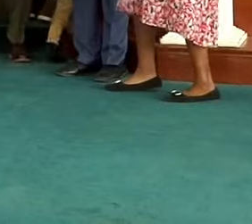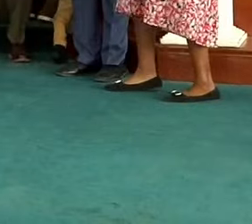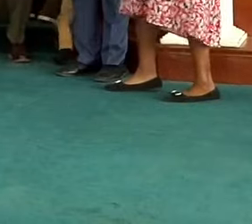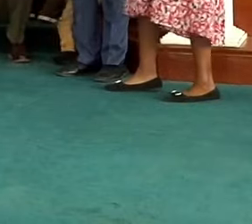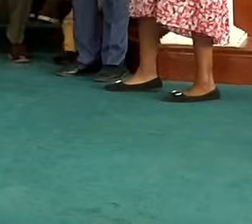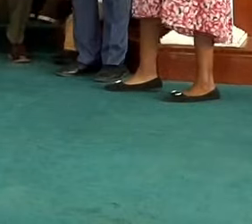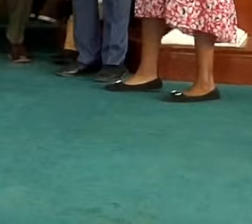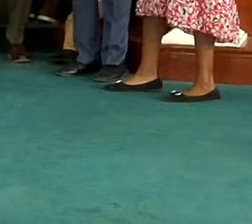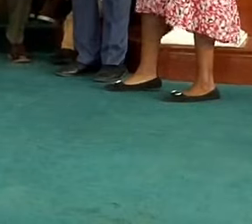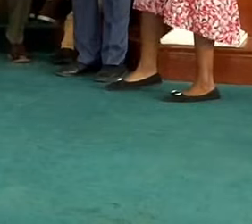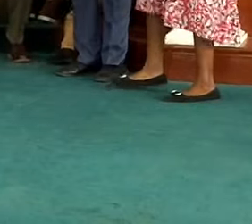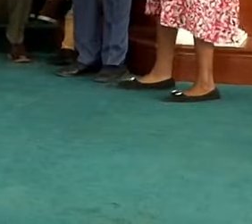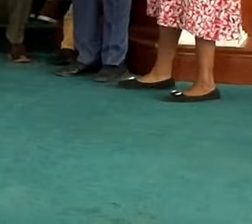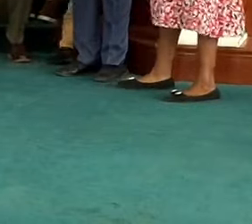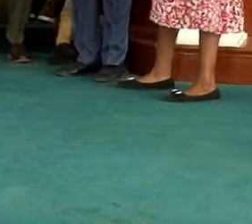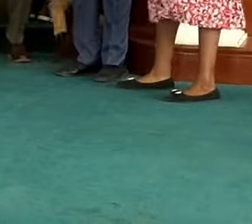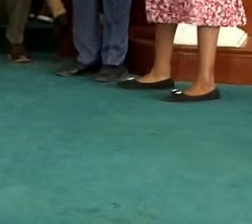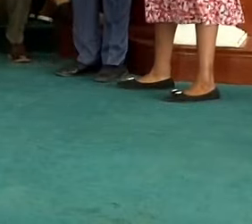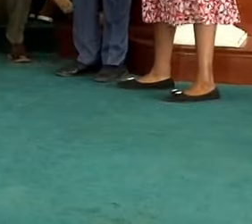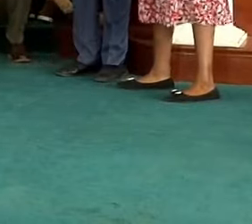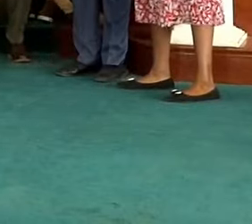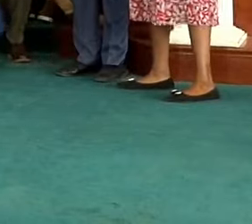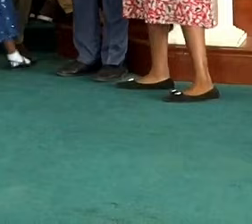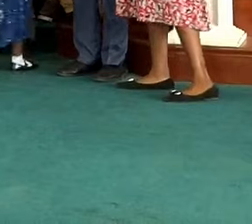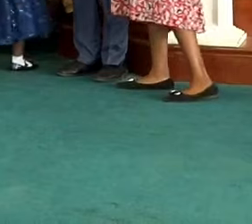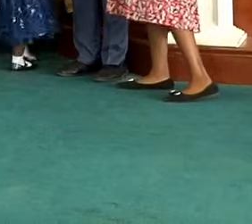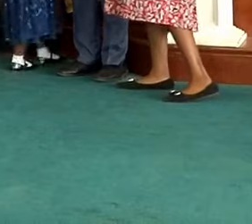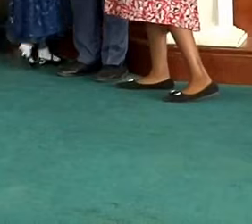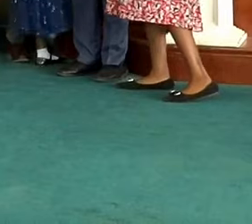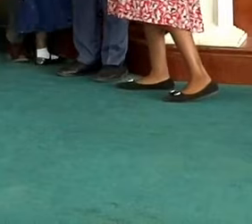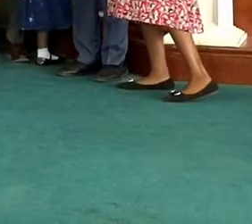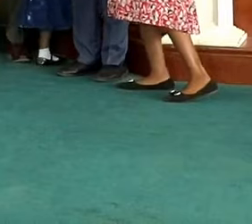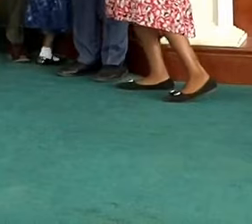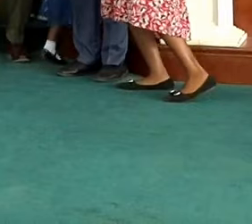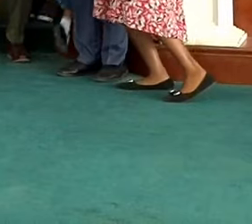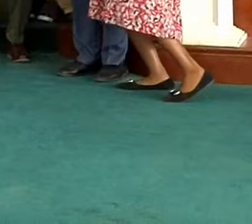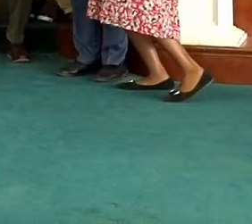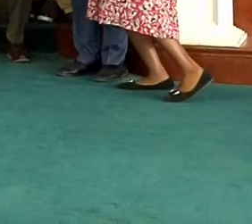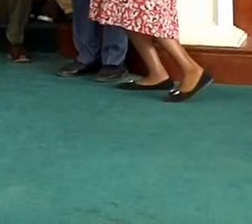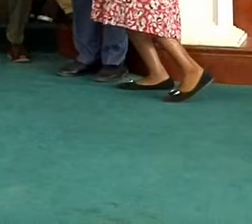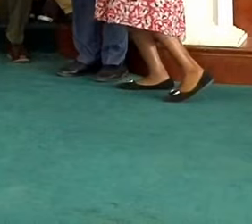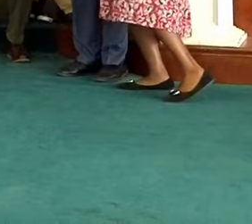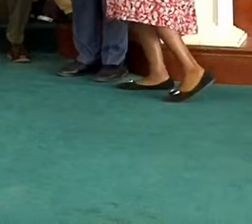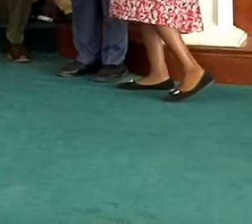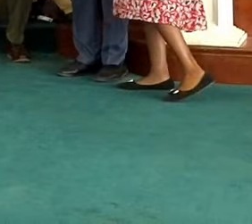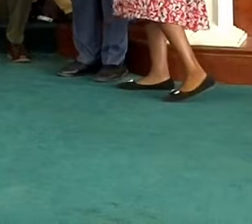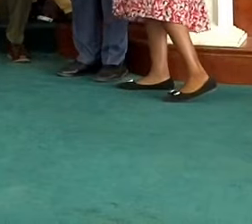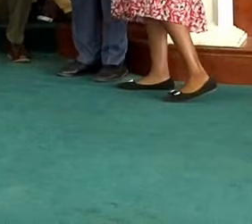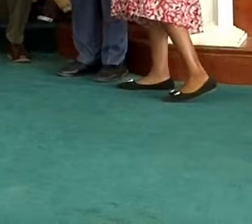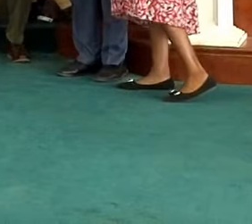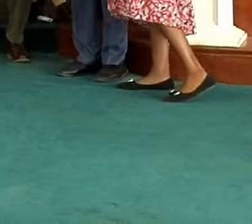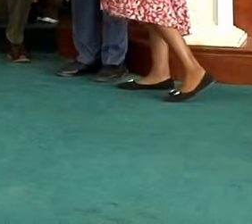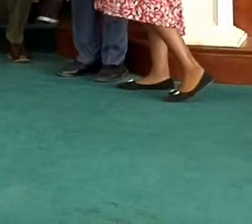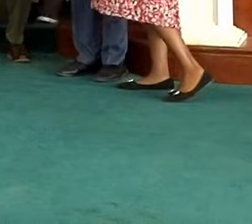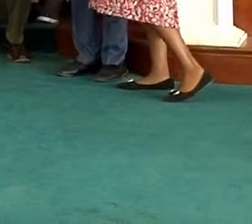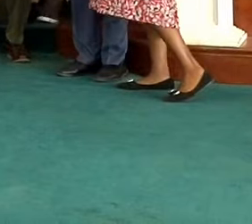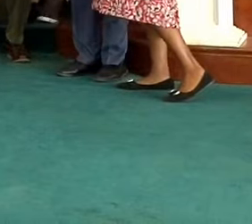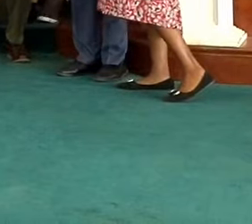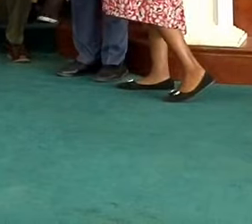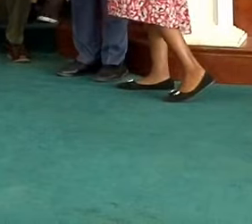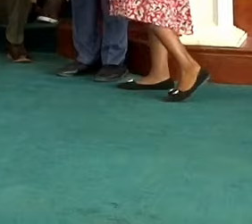in Matthew chapter 6, verse 20? He says, lay for yourselves up treasures